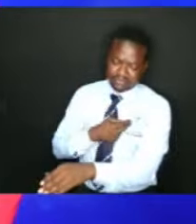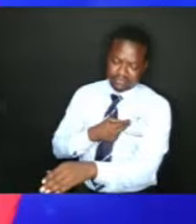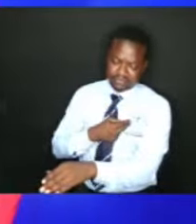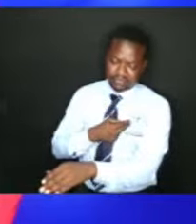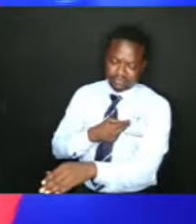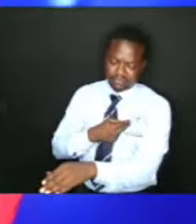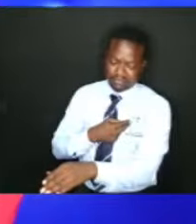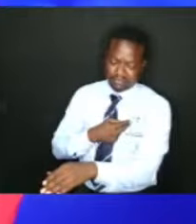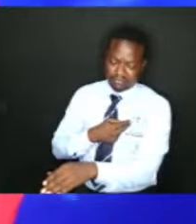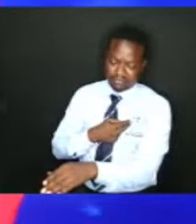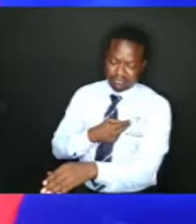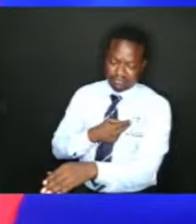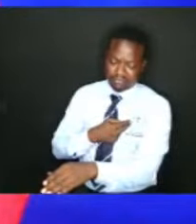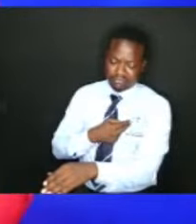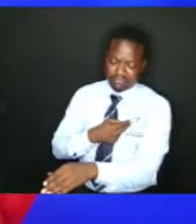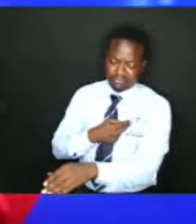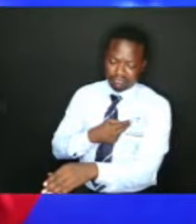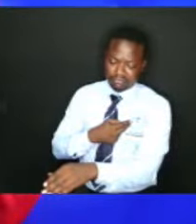Enumri